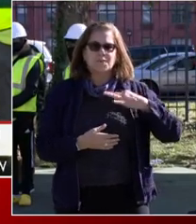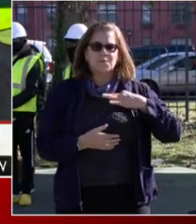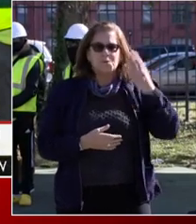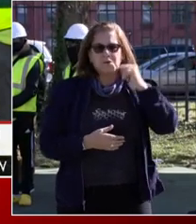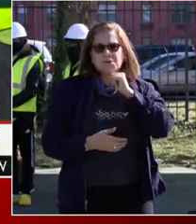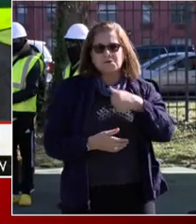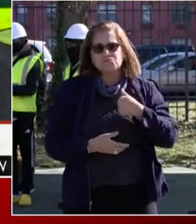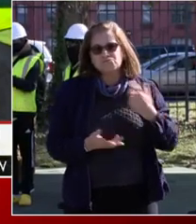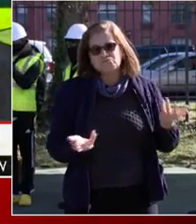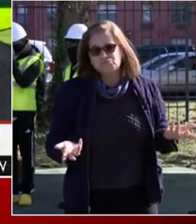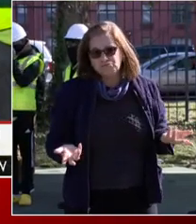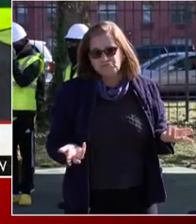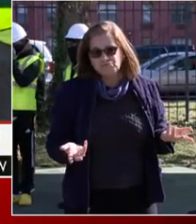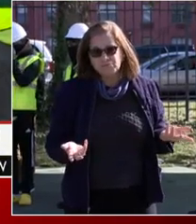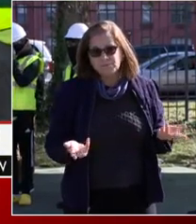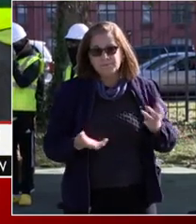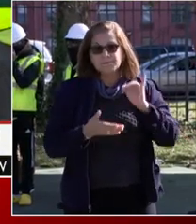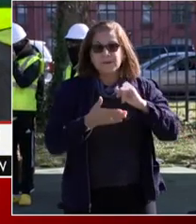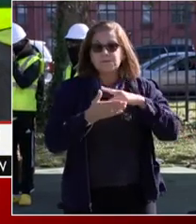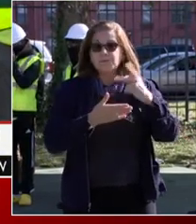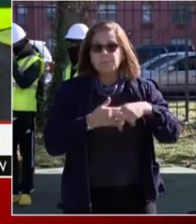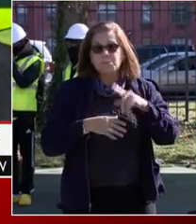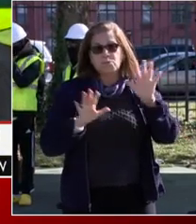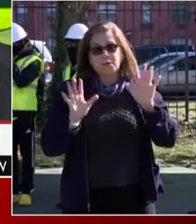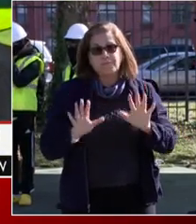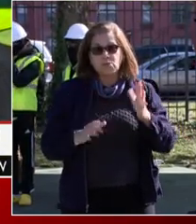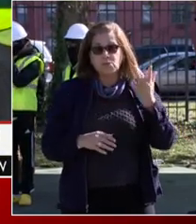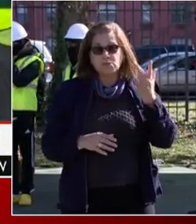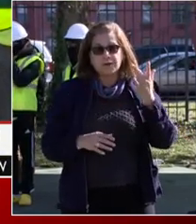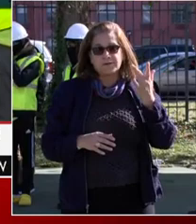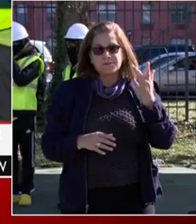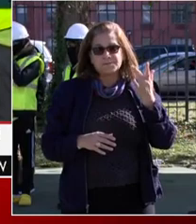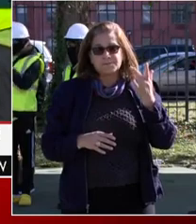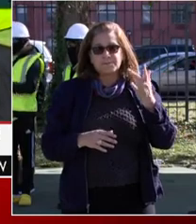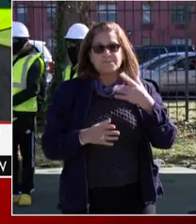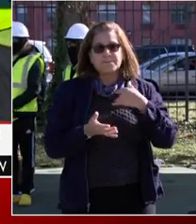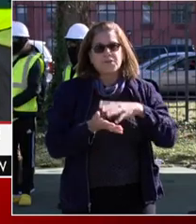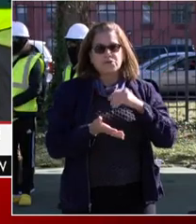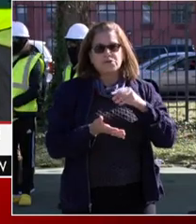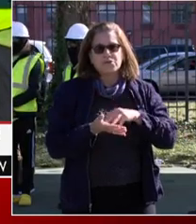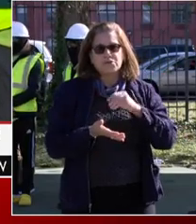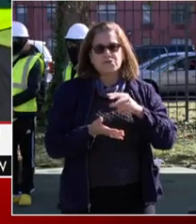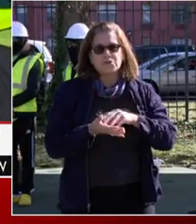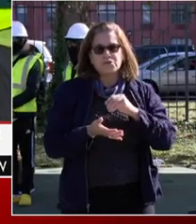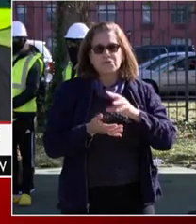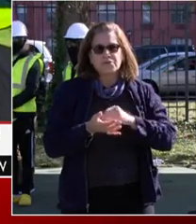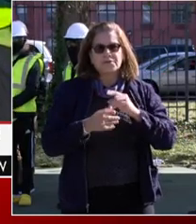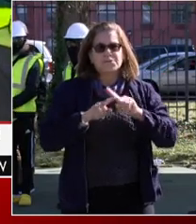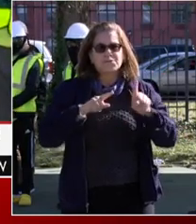What makes this program so great is the opportunity to really learn the fundamentals of this industry.